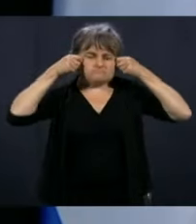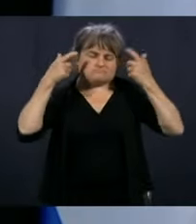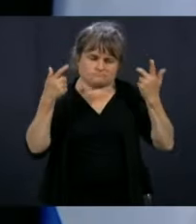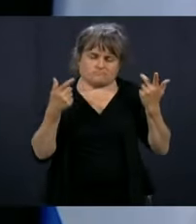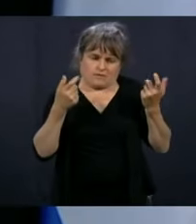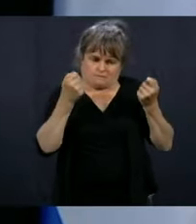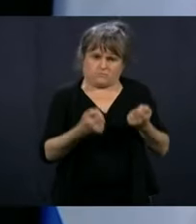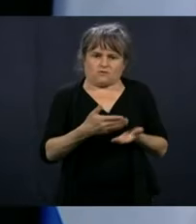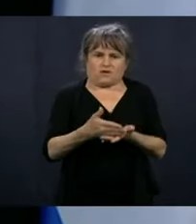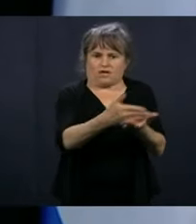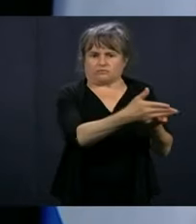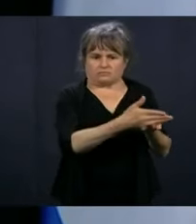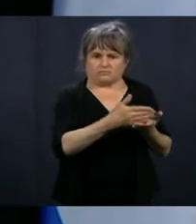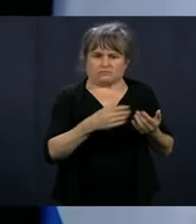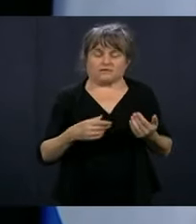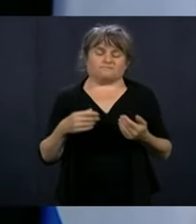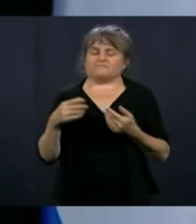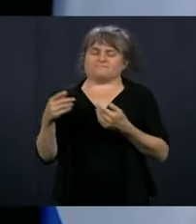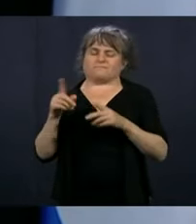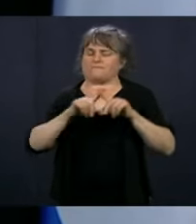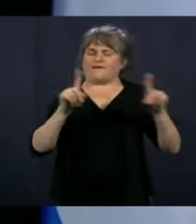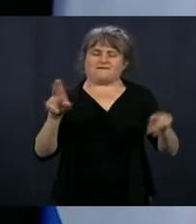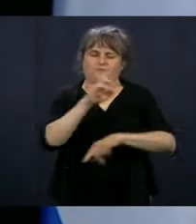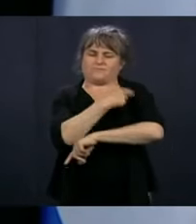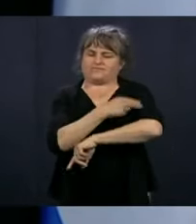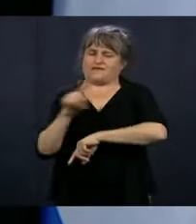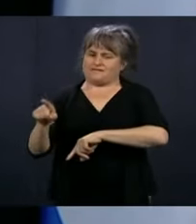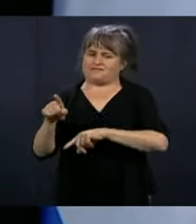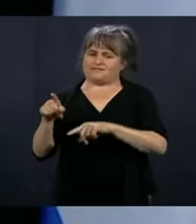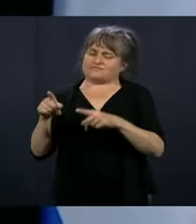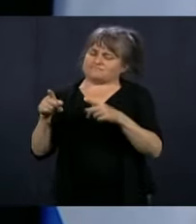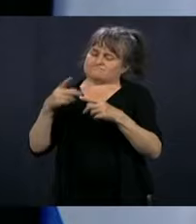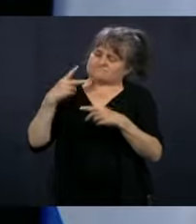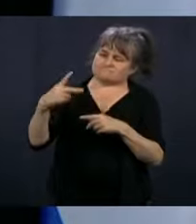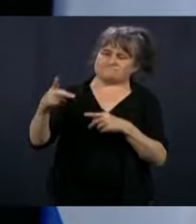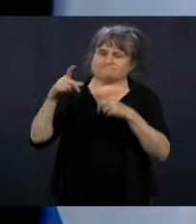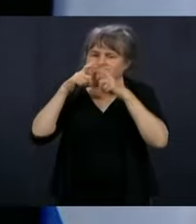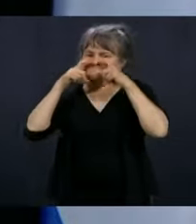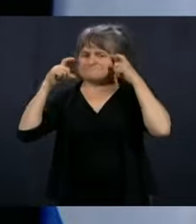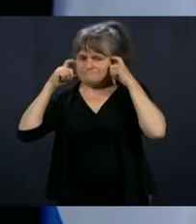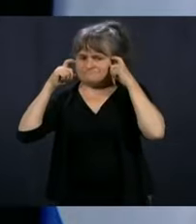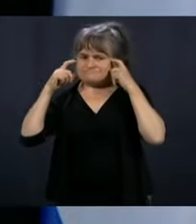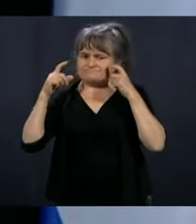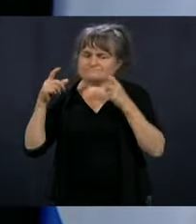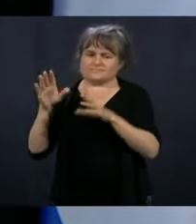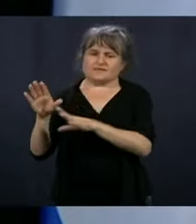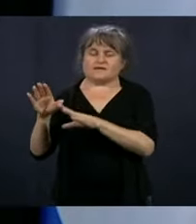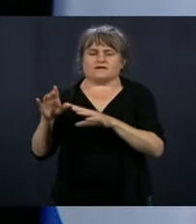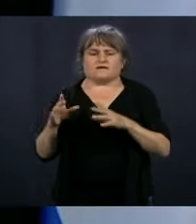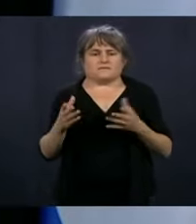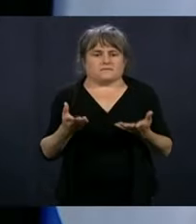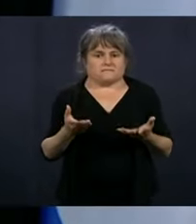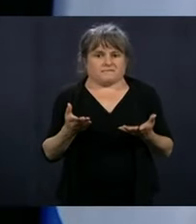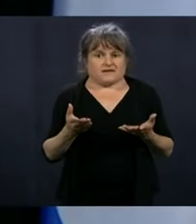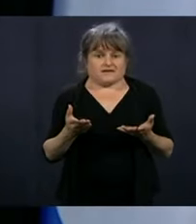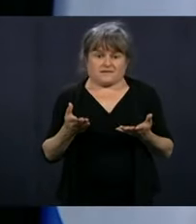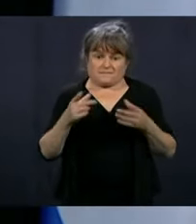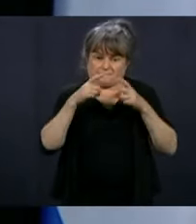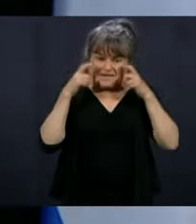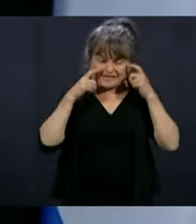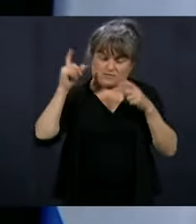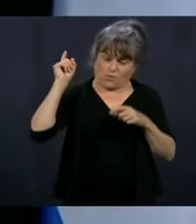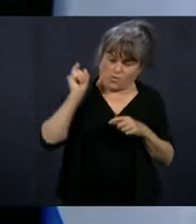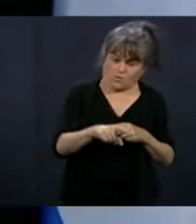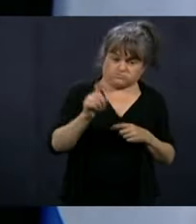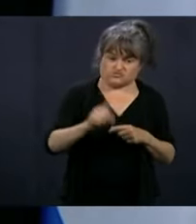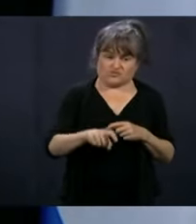life, and that is what we are going to be favoring. But as I was saying right now, there's no question of making it mandatory. The question has kept coming back.